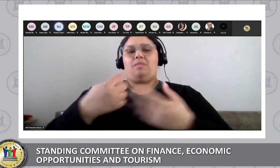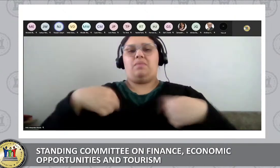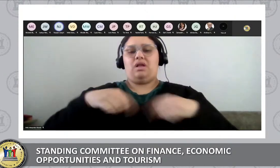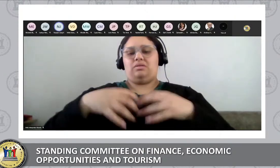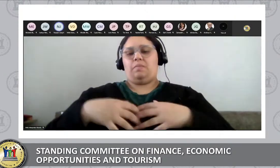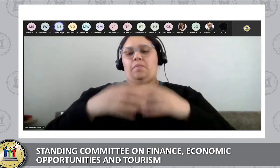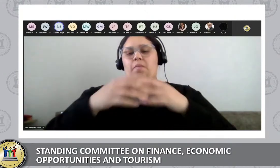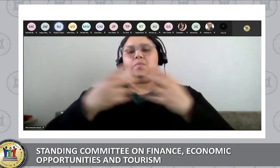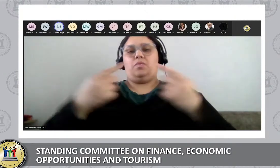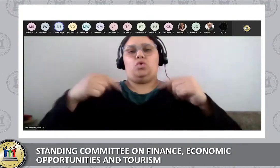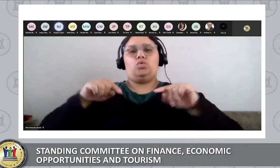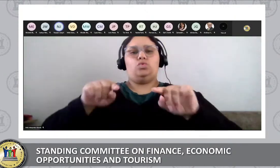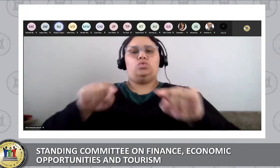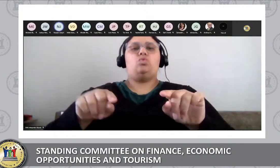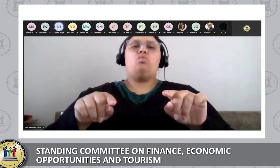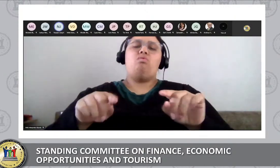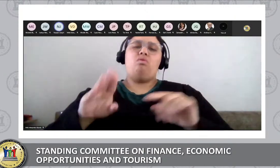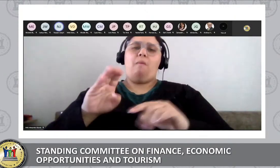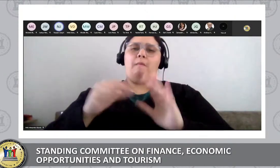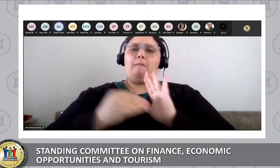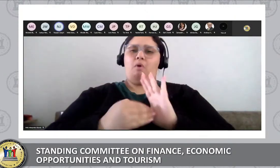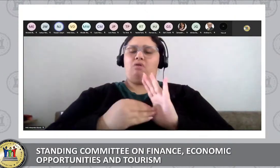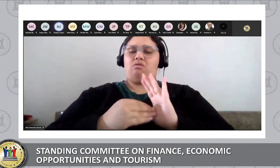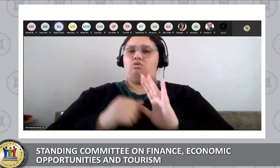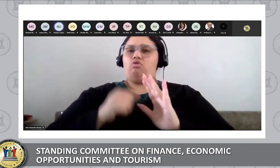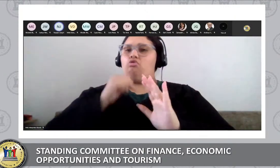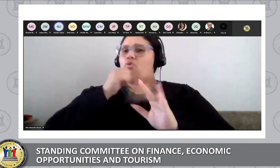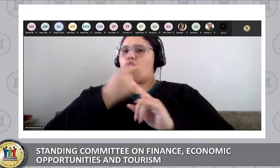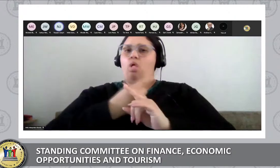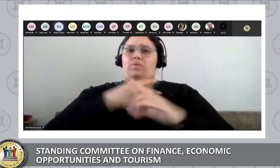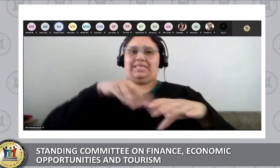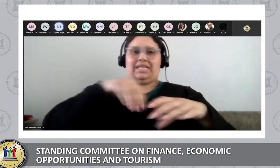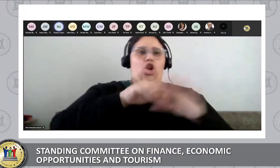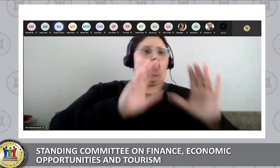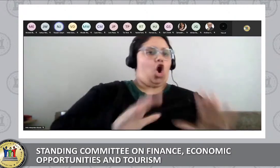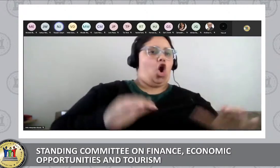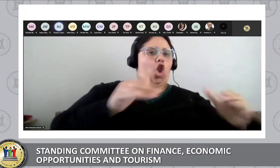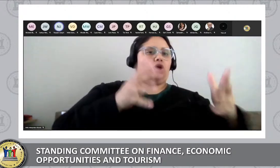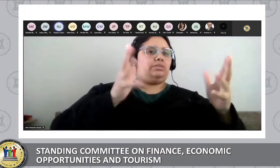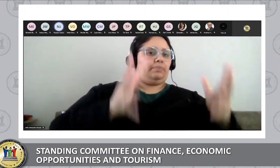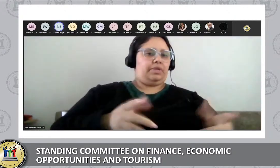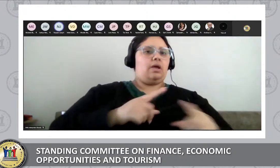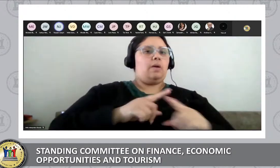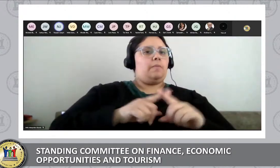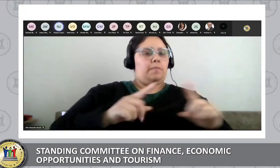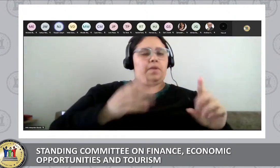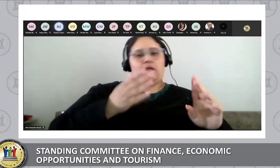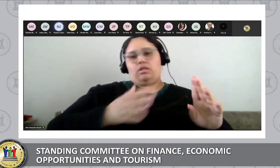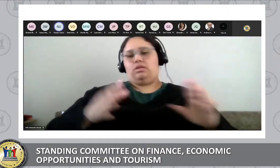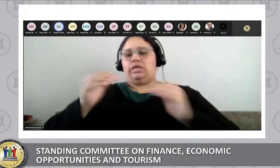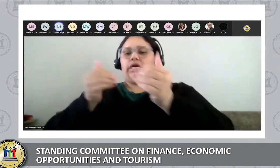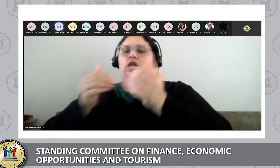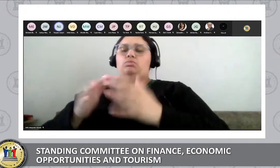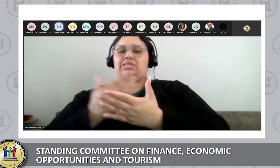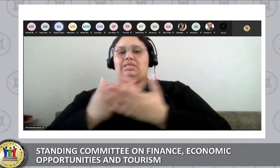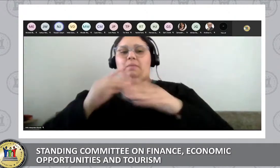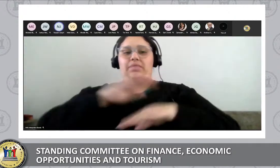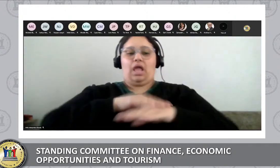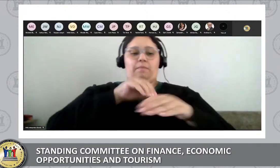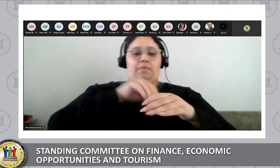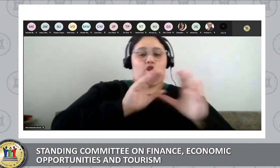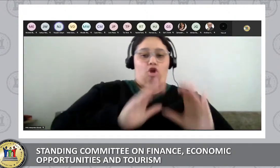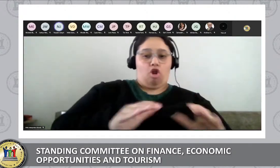dual vocational model. So it's not to spend all the time in the classroom. It's a staccato-like arrangement, some time in the classroom,